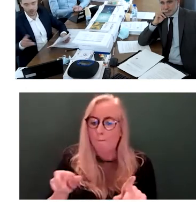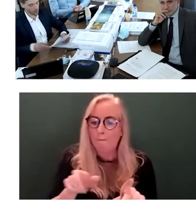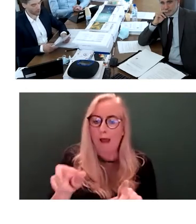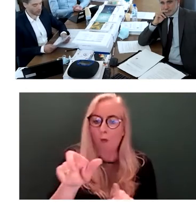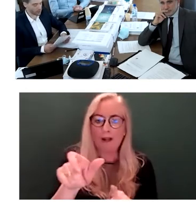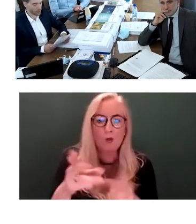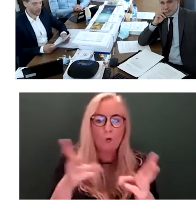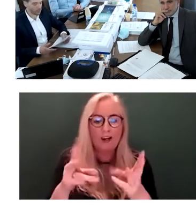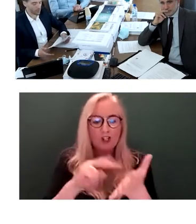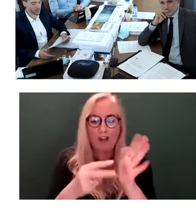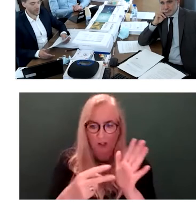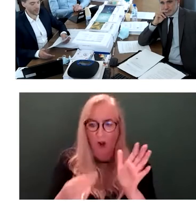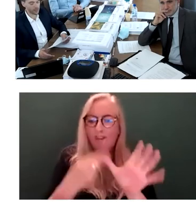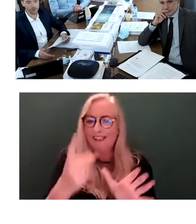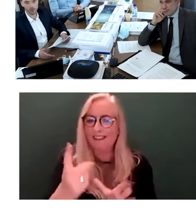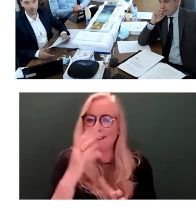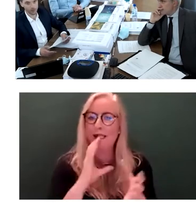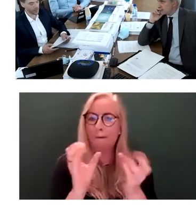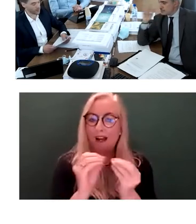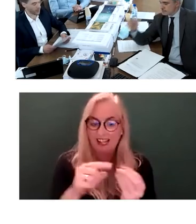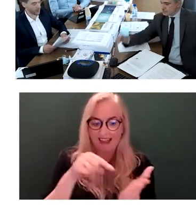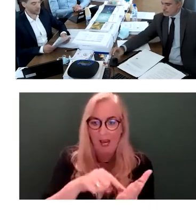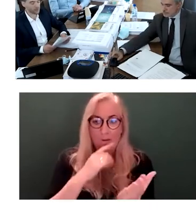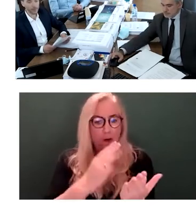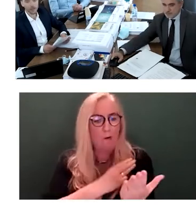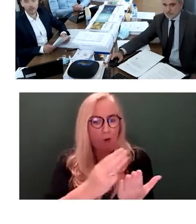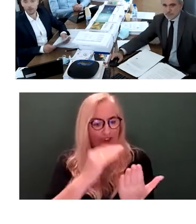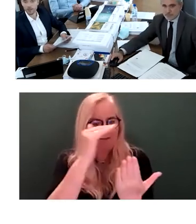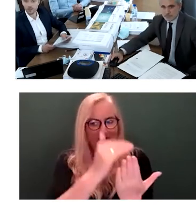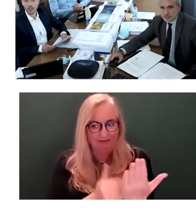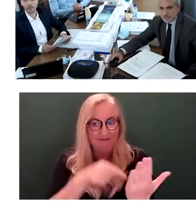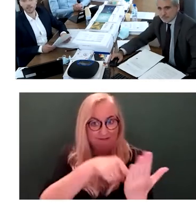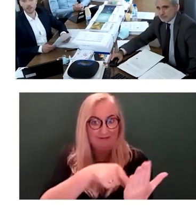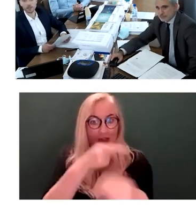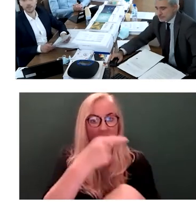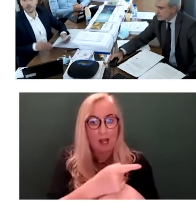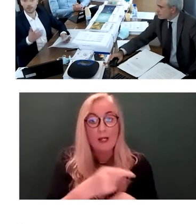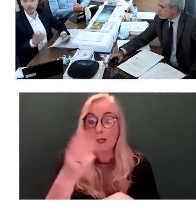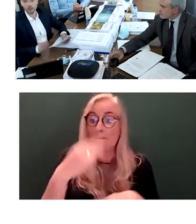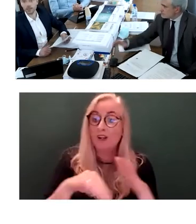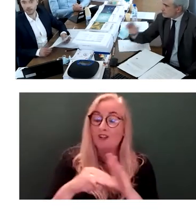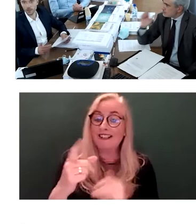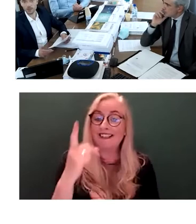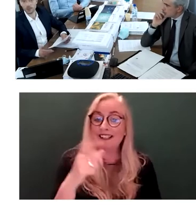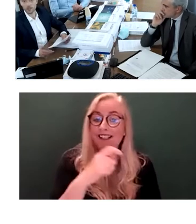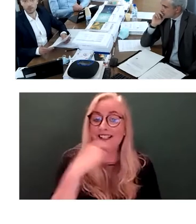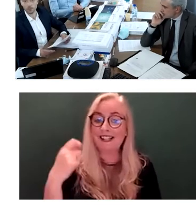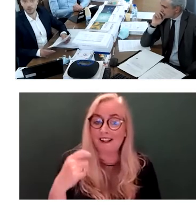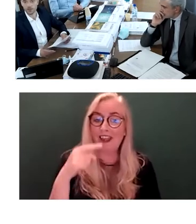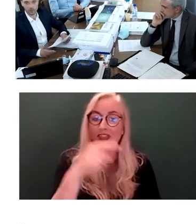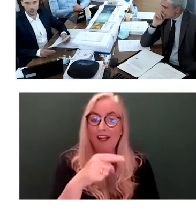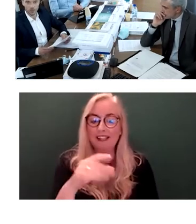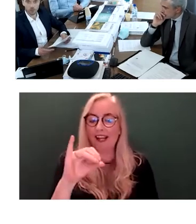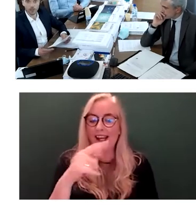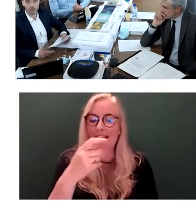that I just already alluded to proposes actions along these lines. Let me also say that this well-embedded and well-resourced